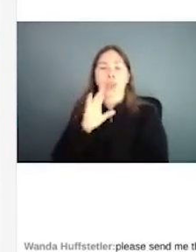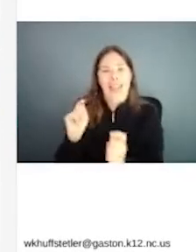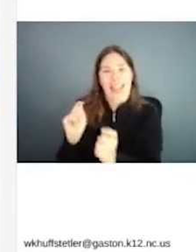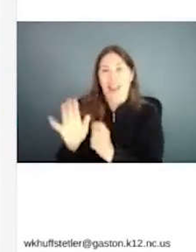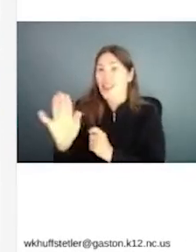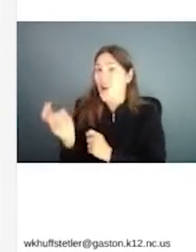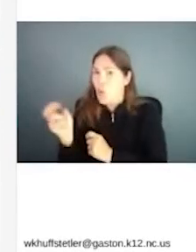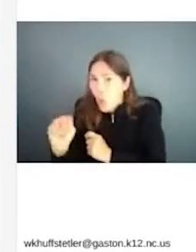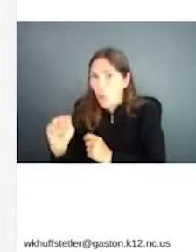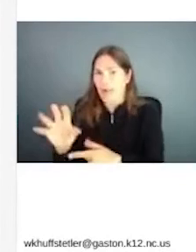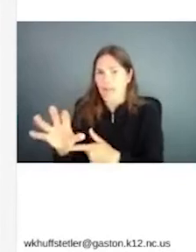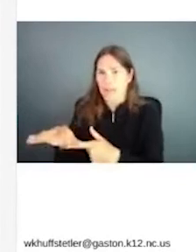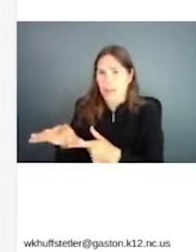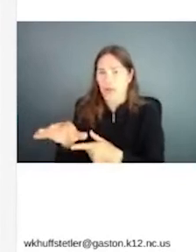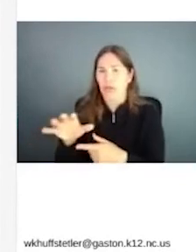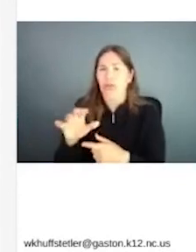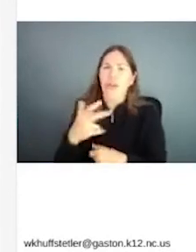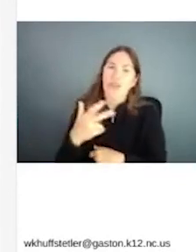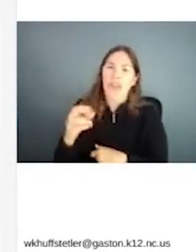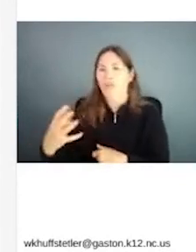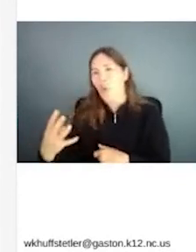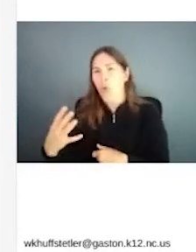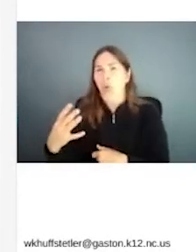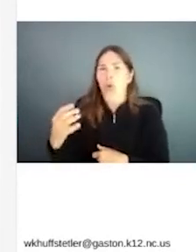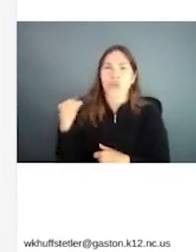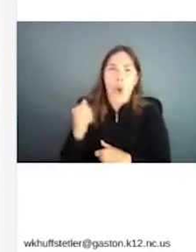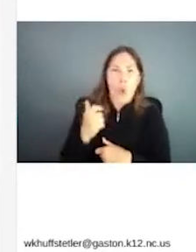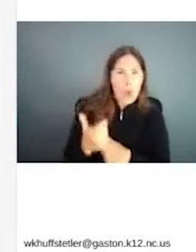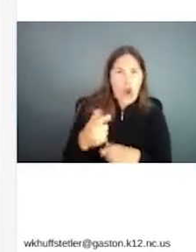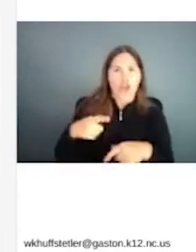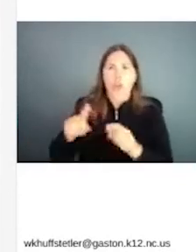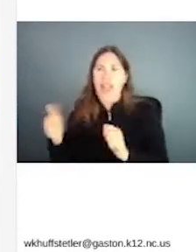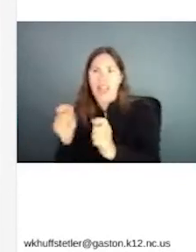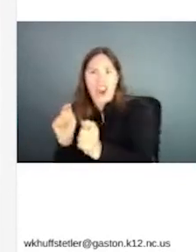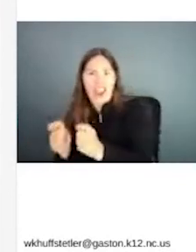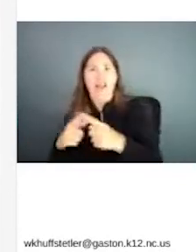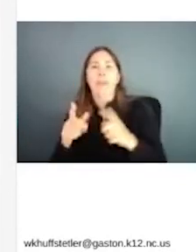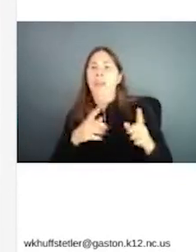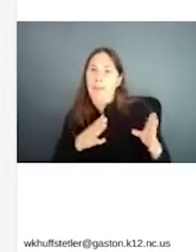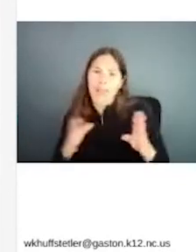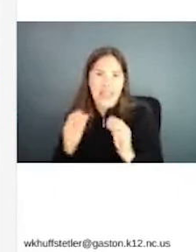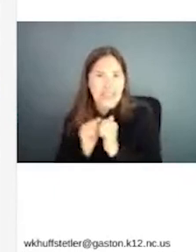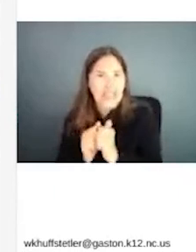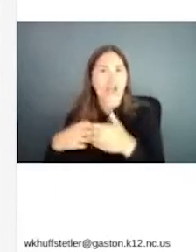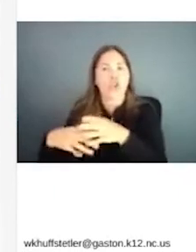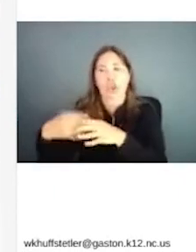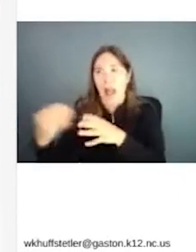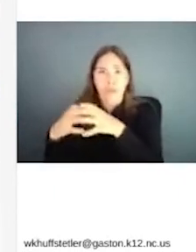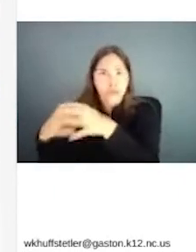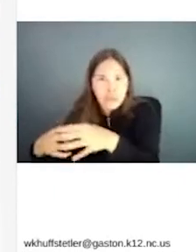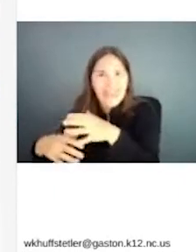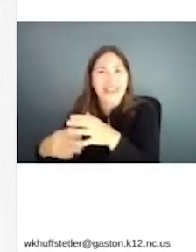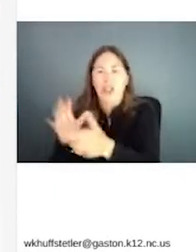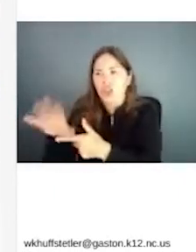own videos. 3 or 4 don't watch while the other one edits, but they plan together. They go outside of the class, wherever, they shoot